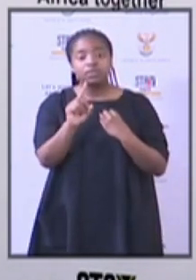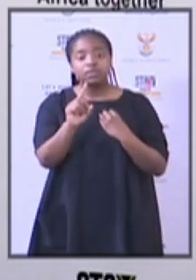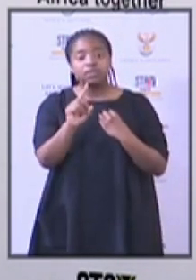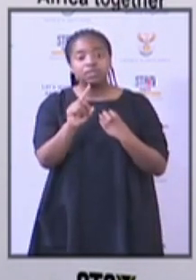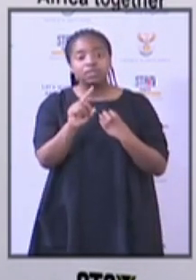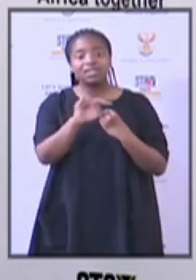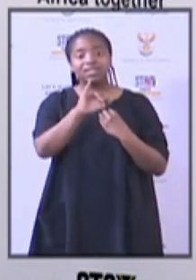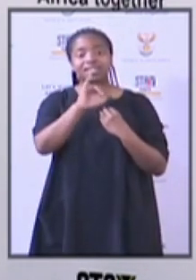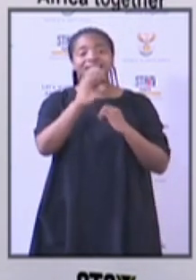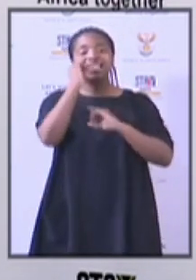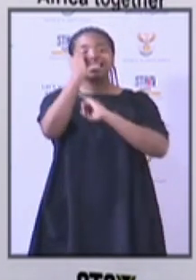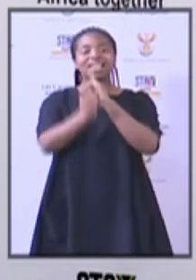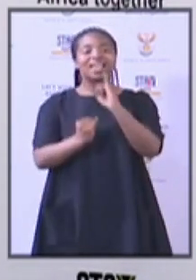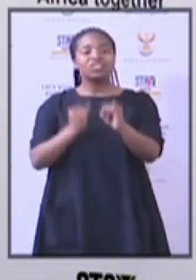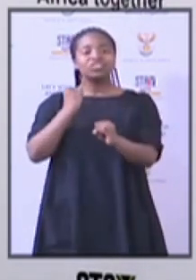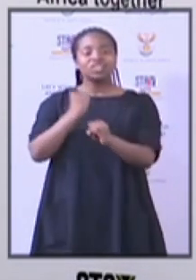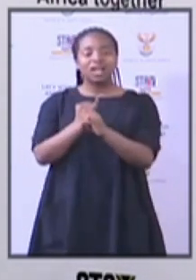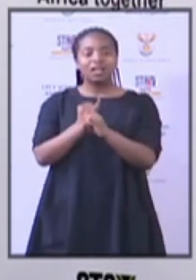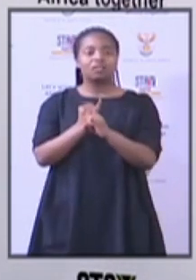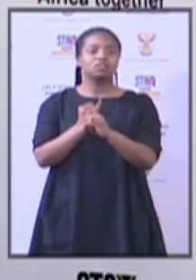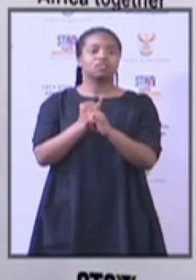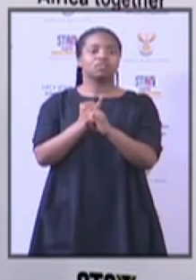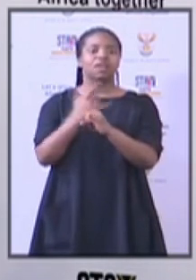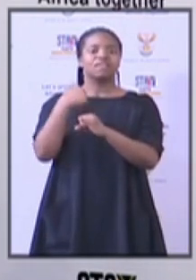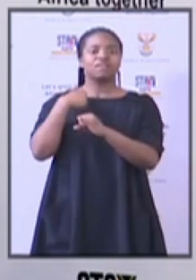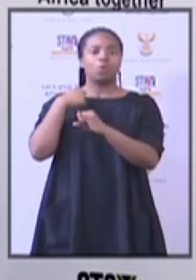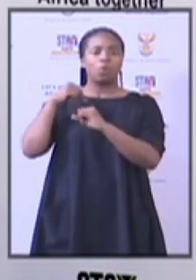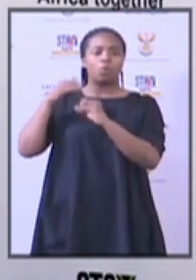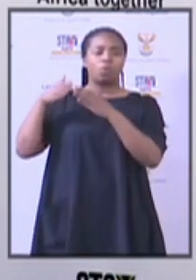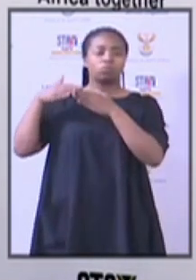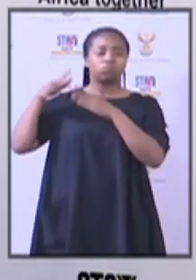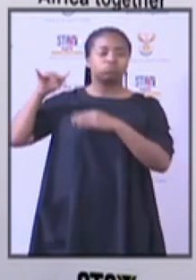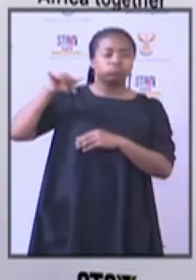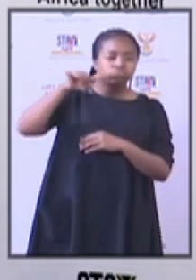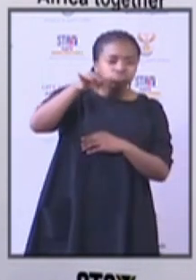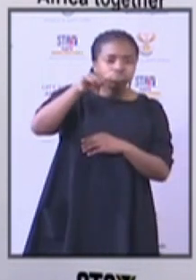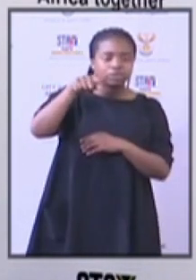ICAO, International Civil Aviation Organization.